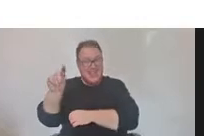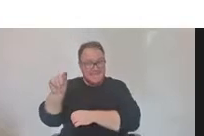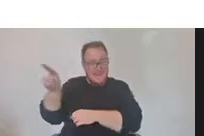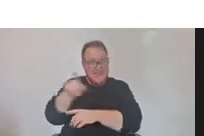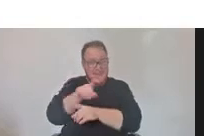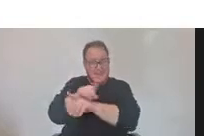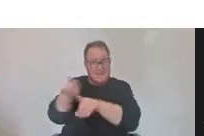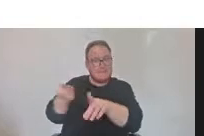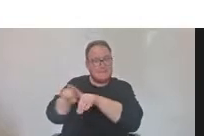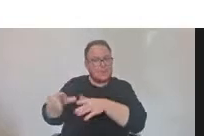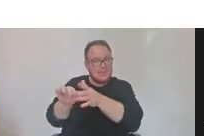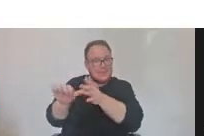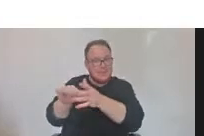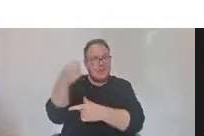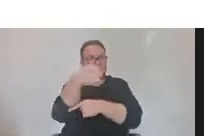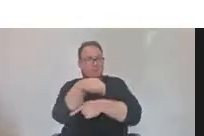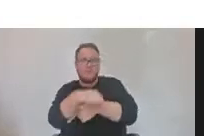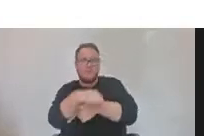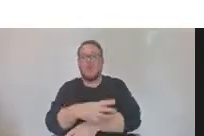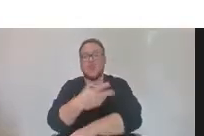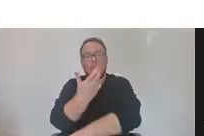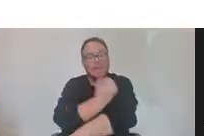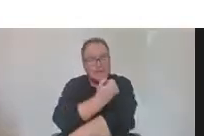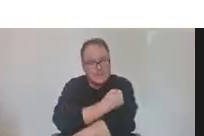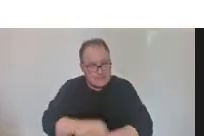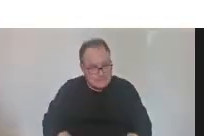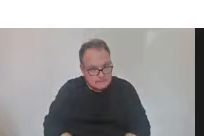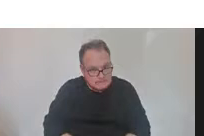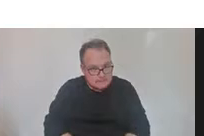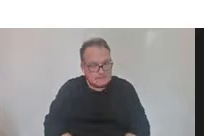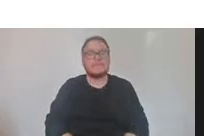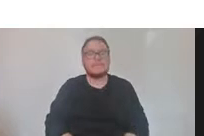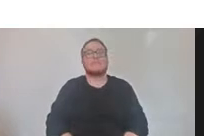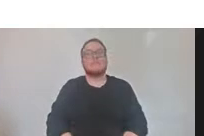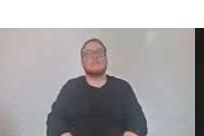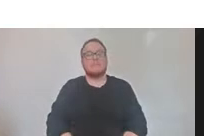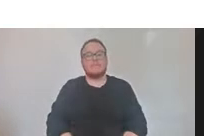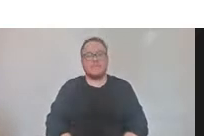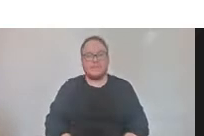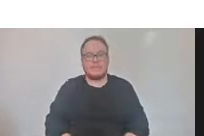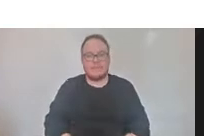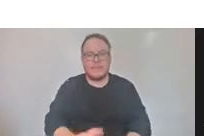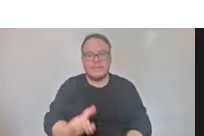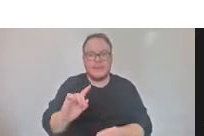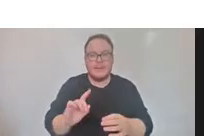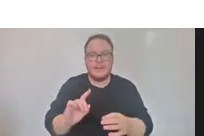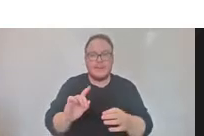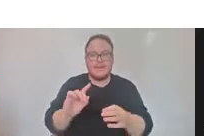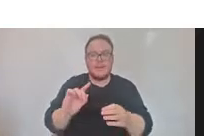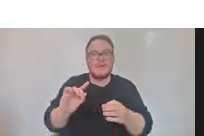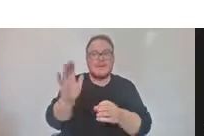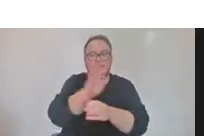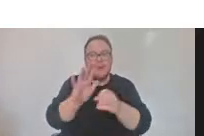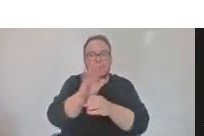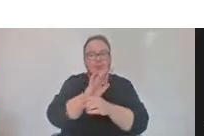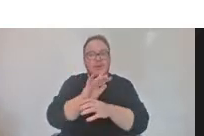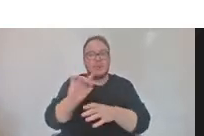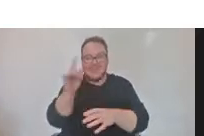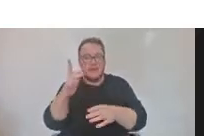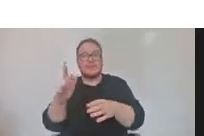Staff CCG is in the top 10 in the country across cohorts 2 to 7. Stafford and Surrounds is in the top 10